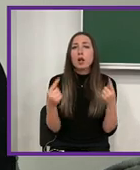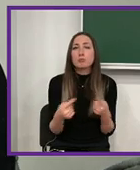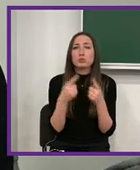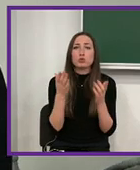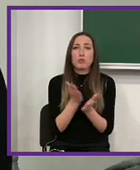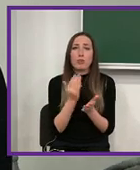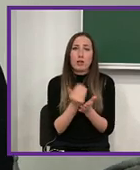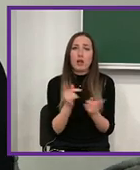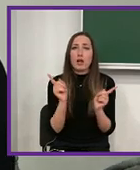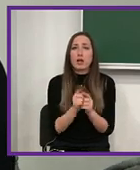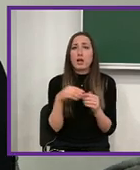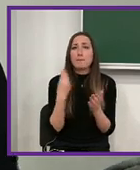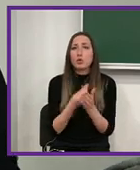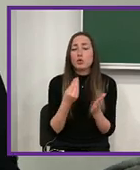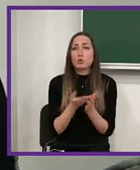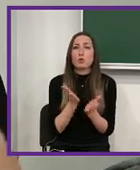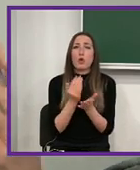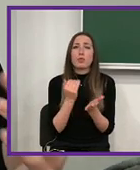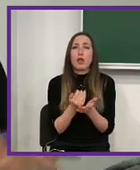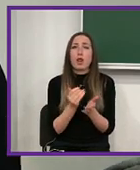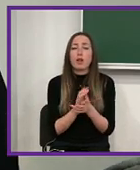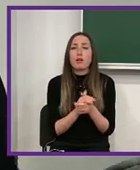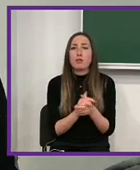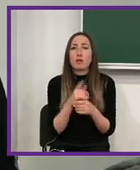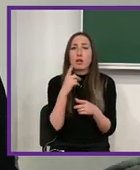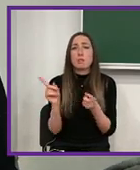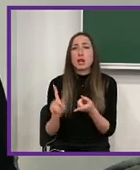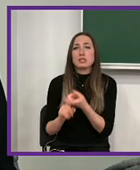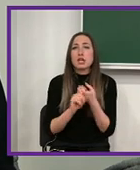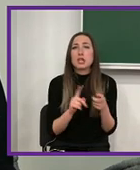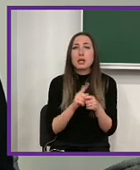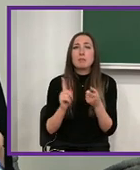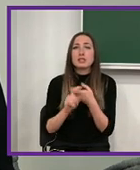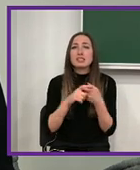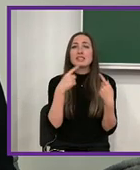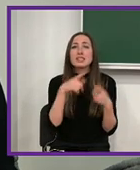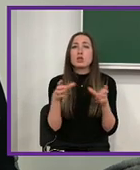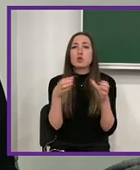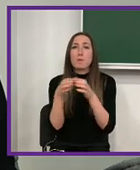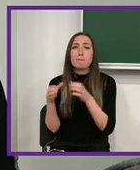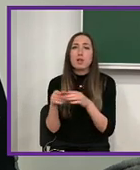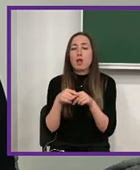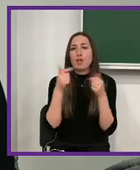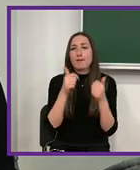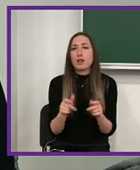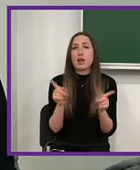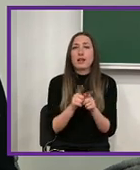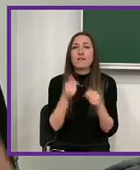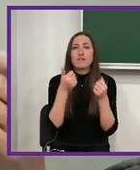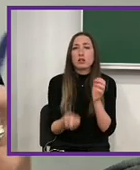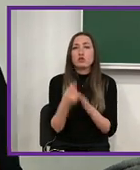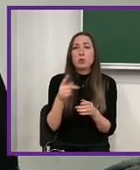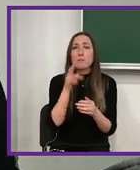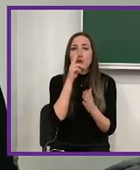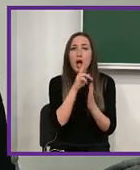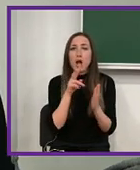work in silos. But tying in other teams and sort of creating accountability across the board, it's essential. And again,